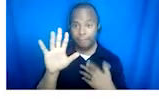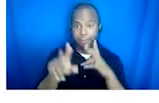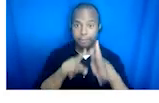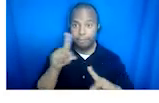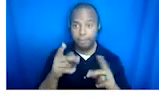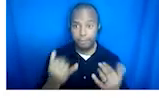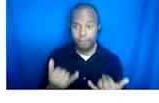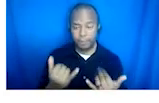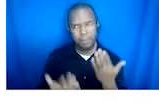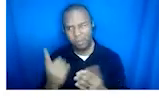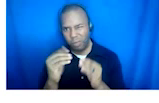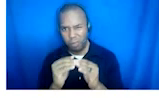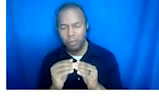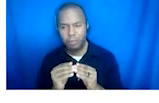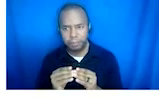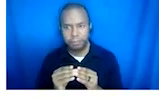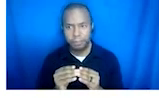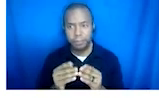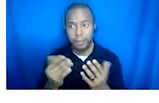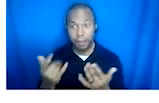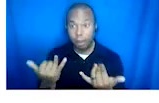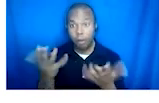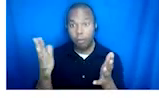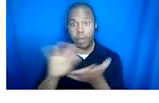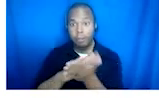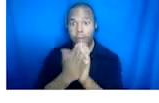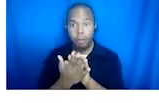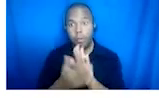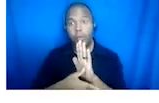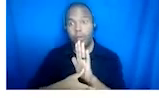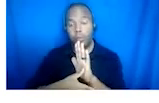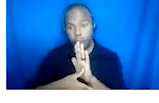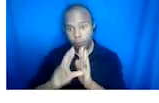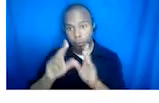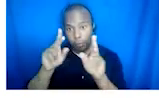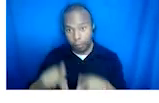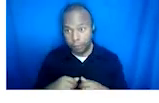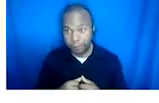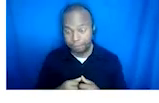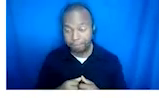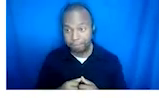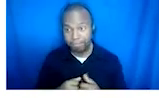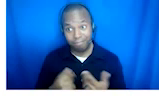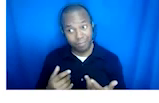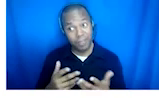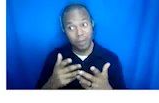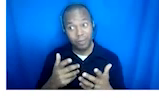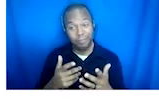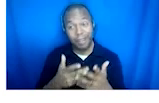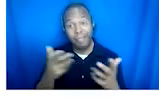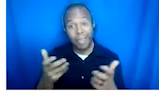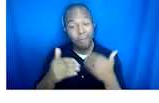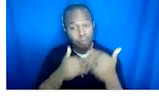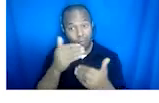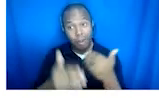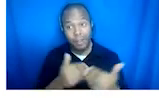might be one more, who have become reviewers, and that is quite a process. Sue, you went through it, and Sue's got